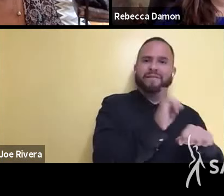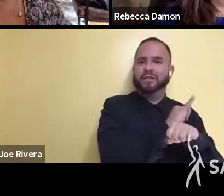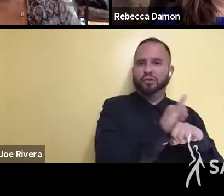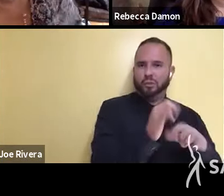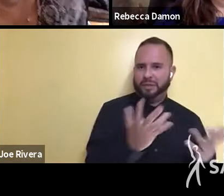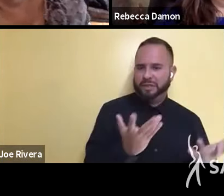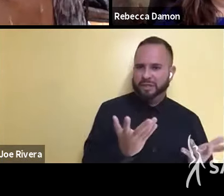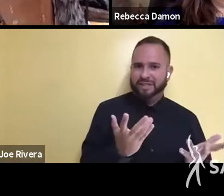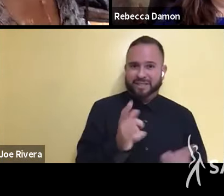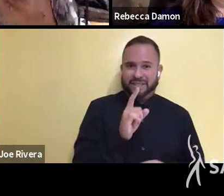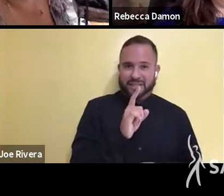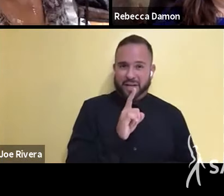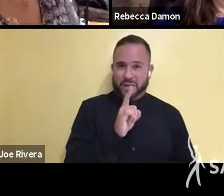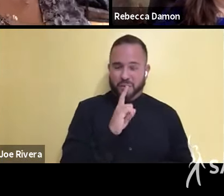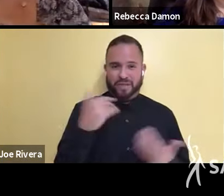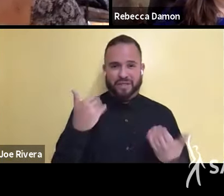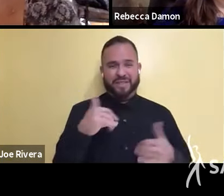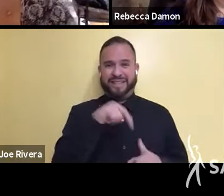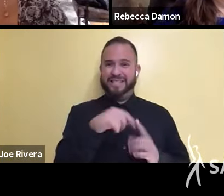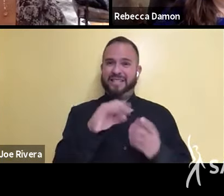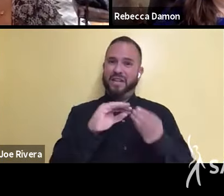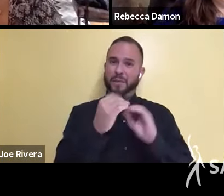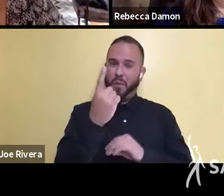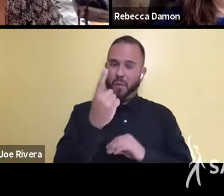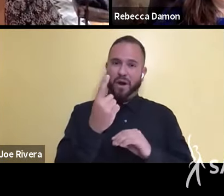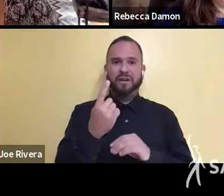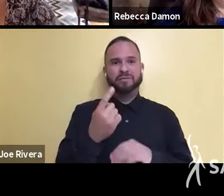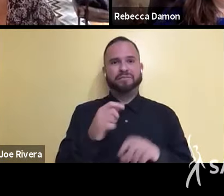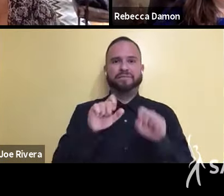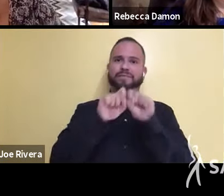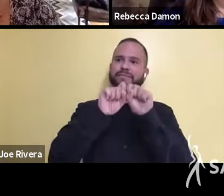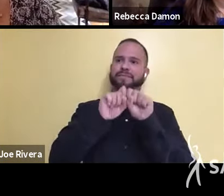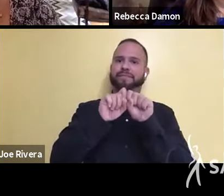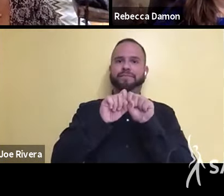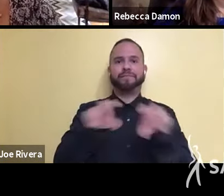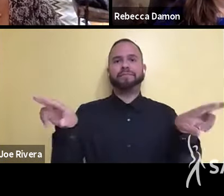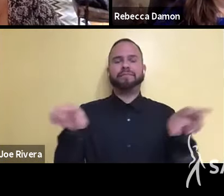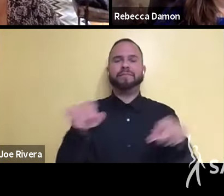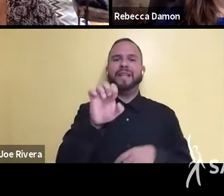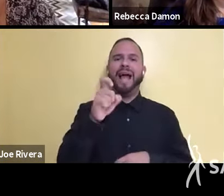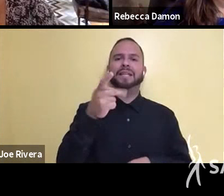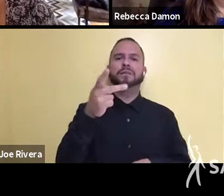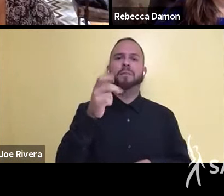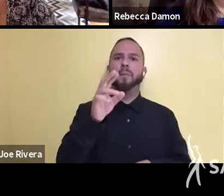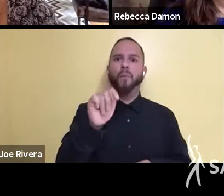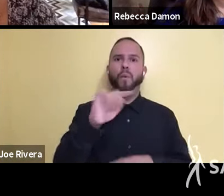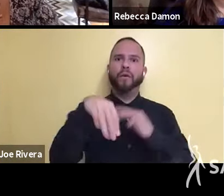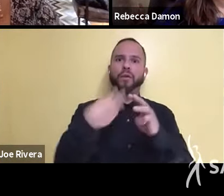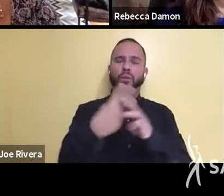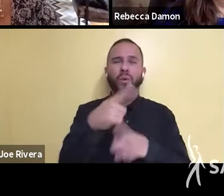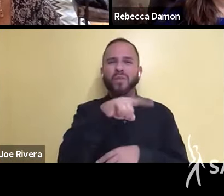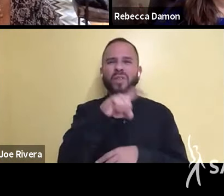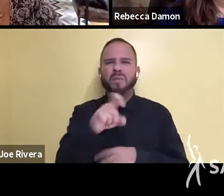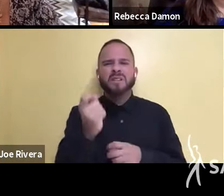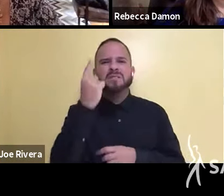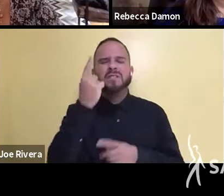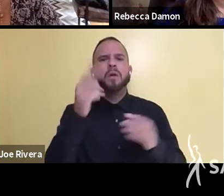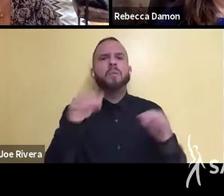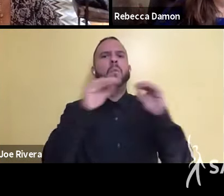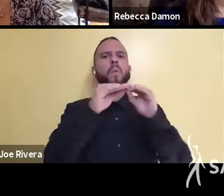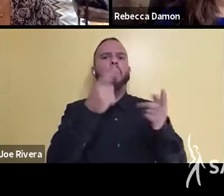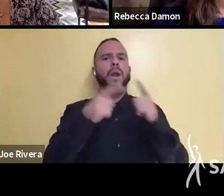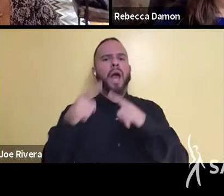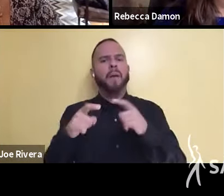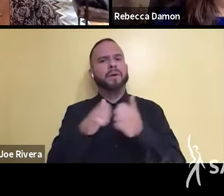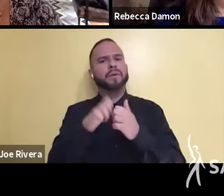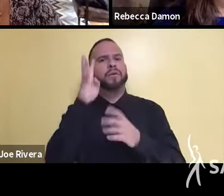nearly our #1 export in the world. They needed to understand more of what goes on with the creative industries